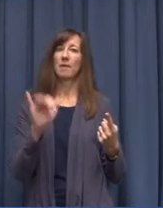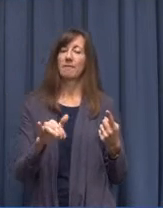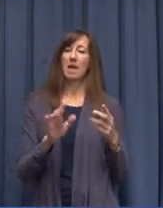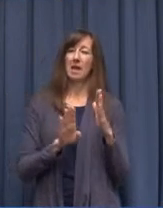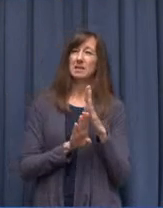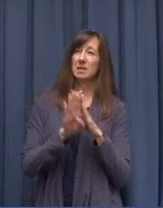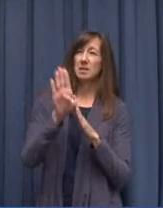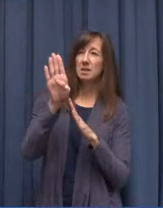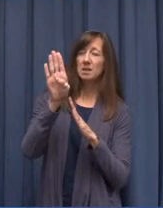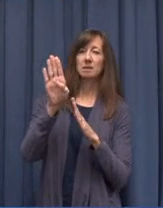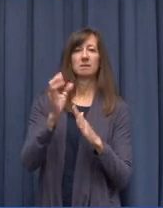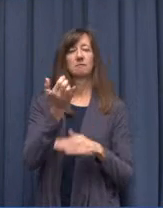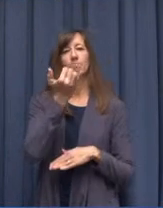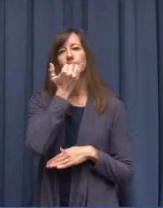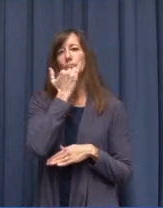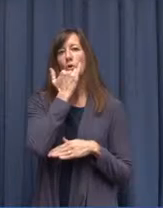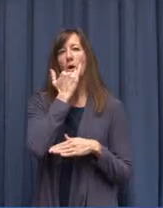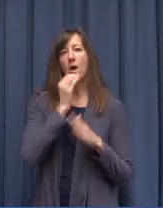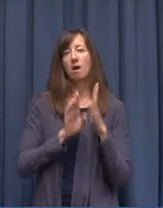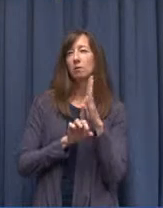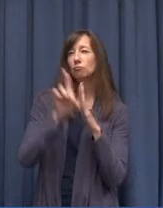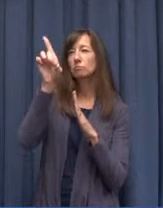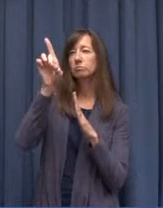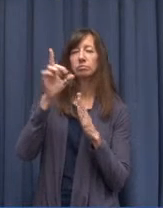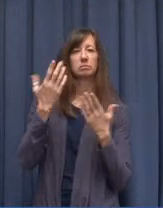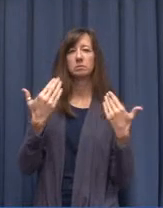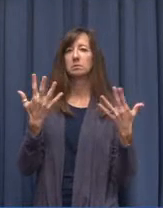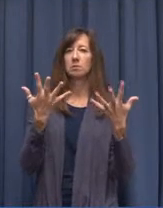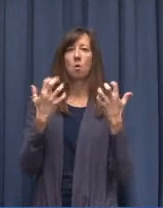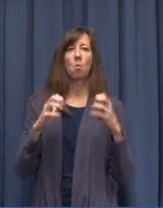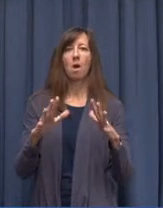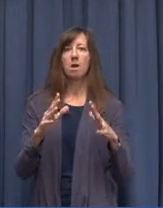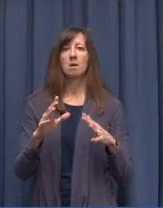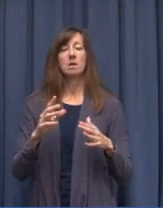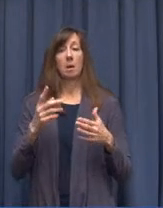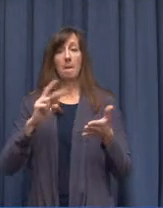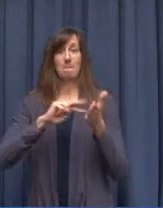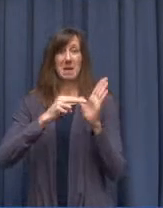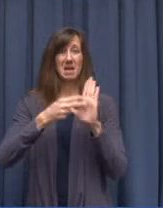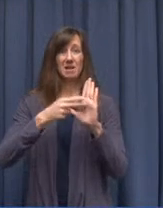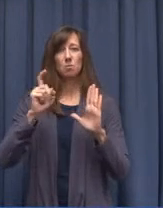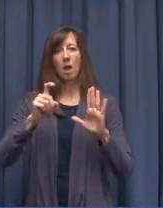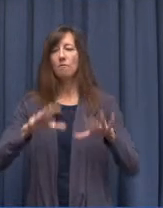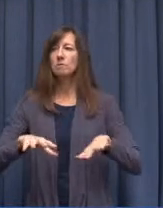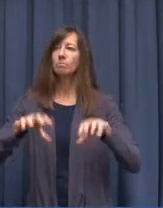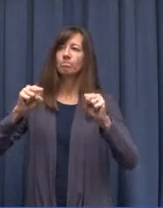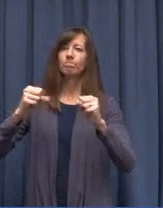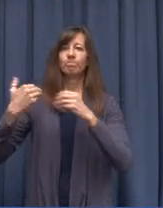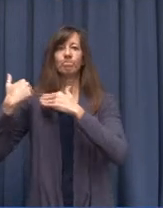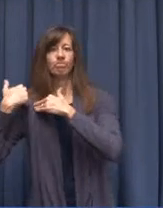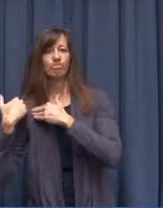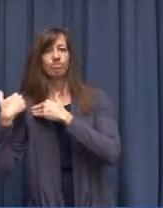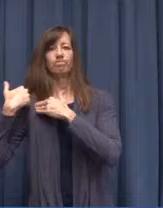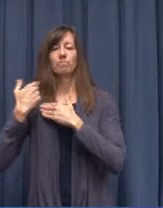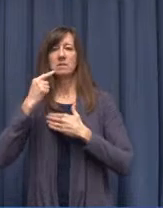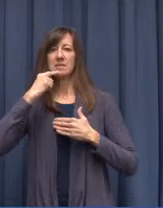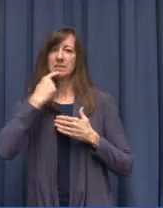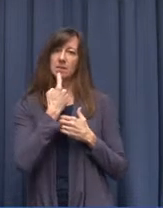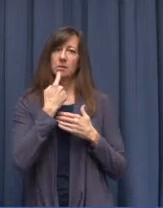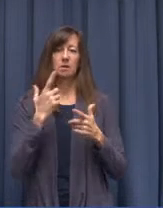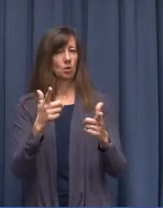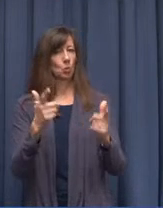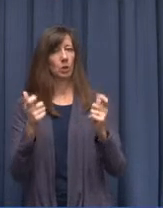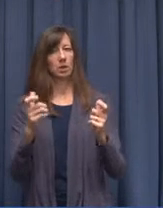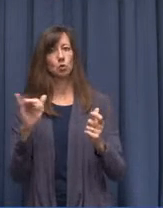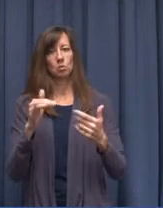direction, and one that we have to take very seriously and take quick and comprehensive action to address.